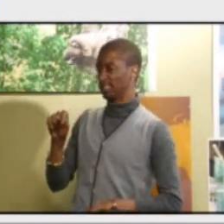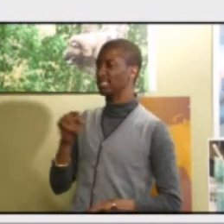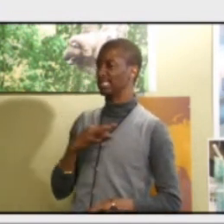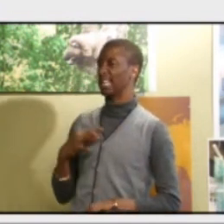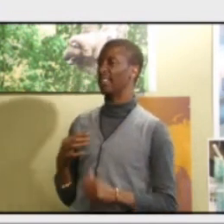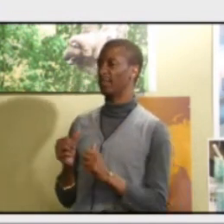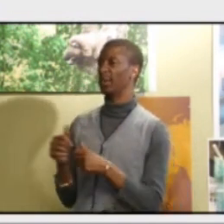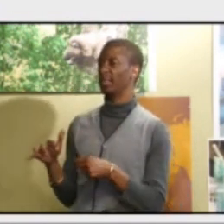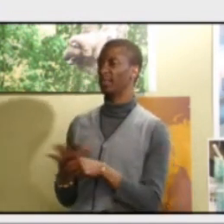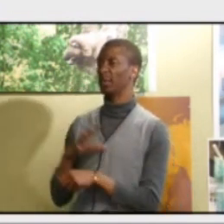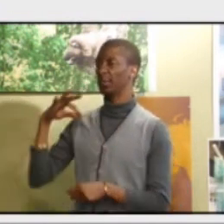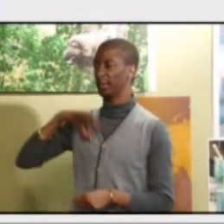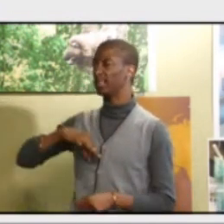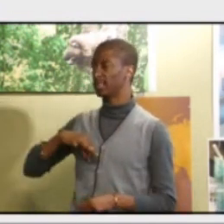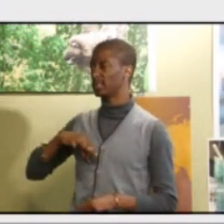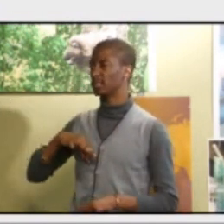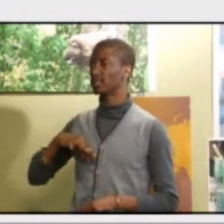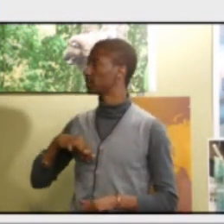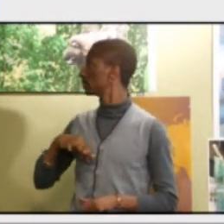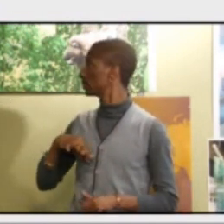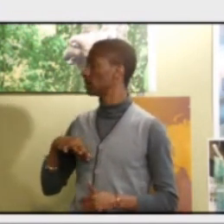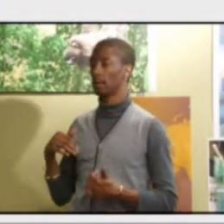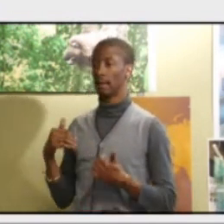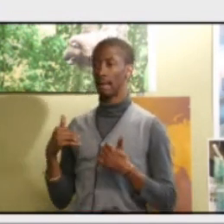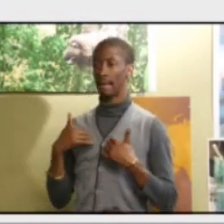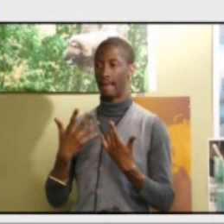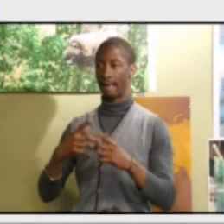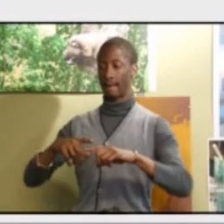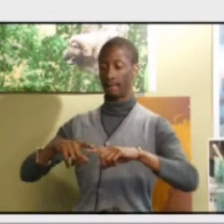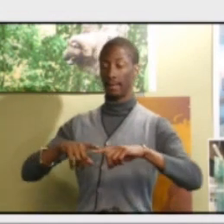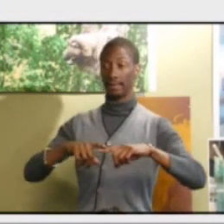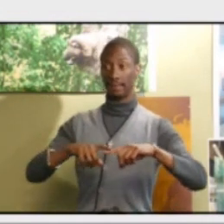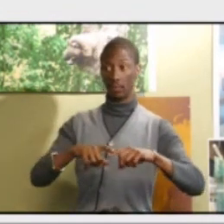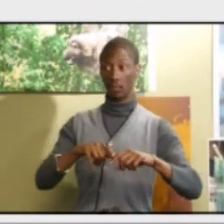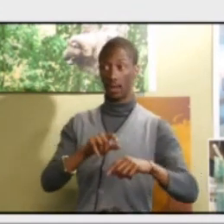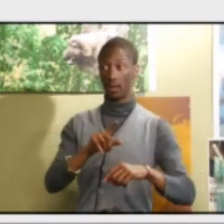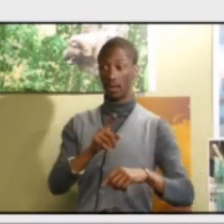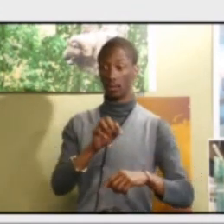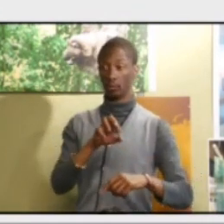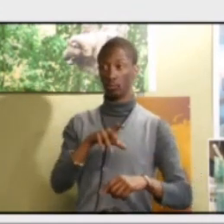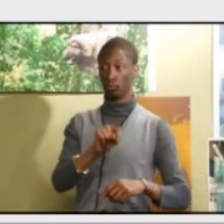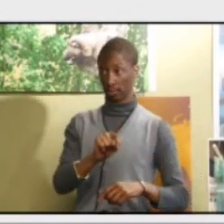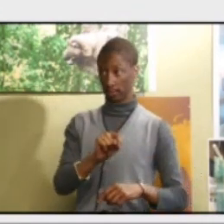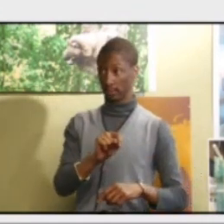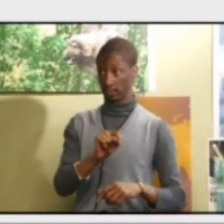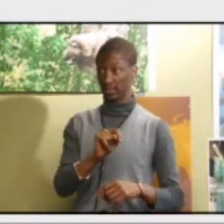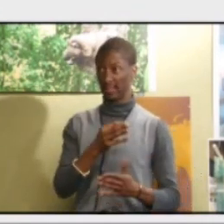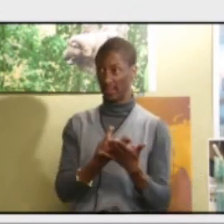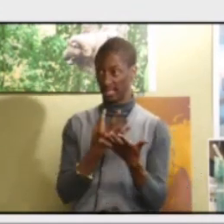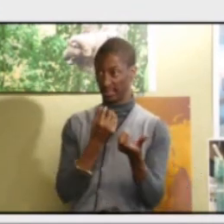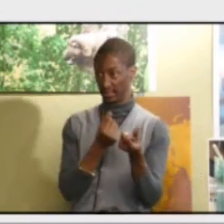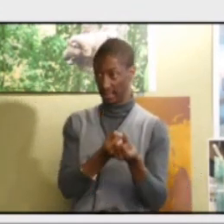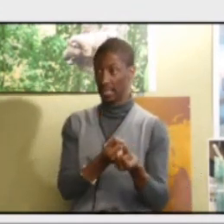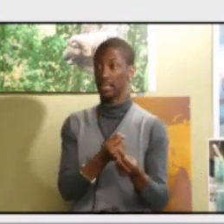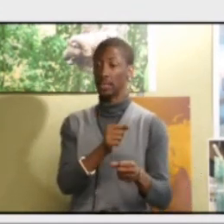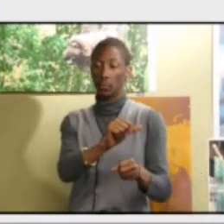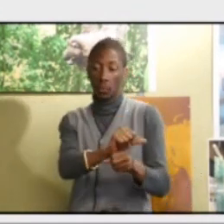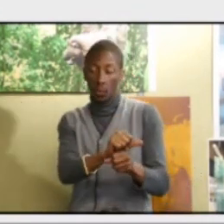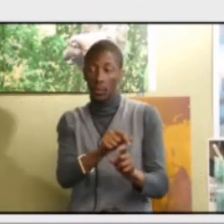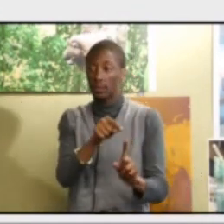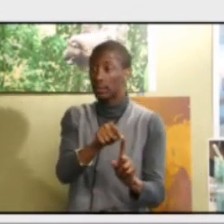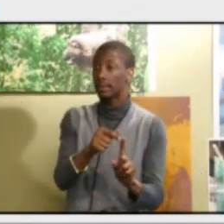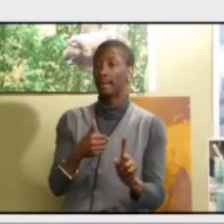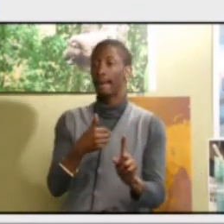benefits. We have temporary trust funds, trust-funded employees, that may have a not